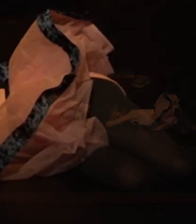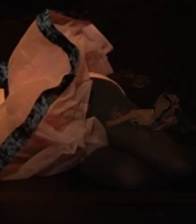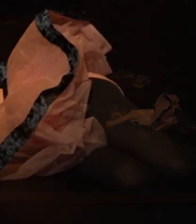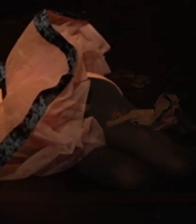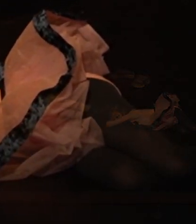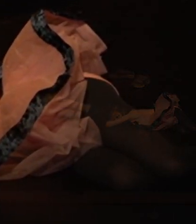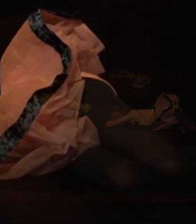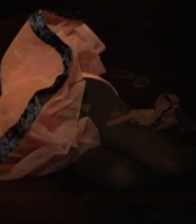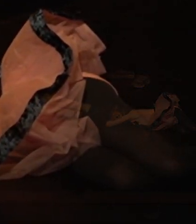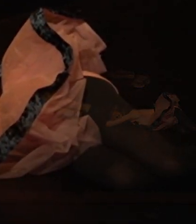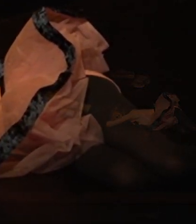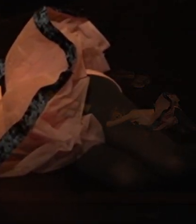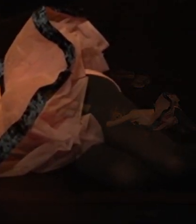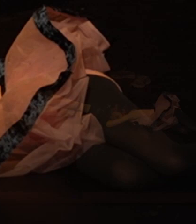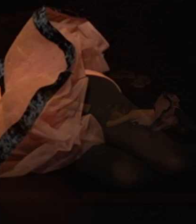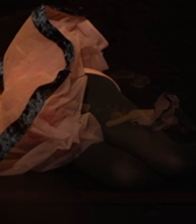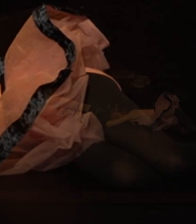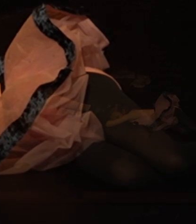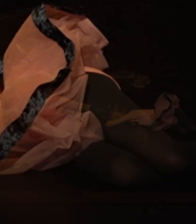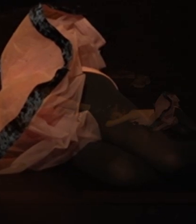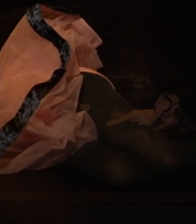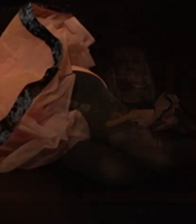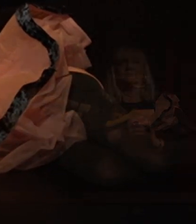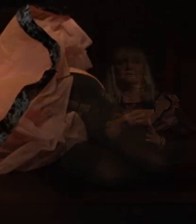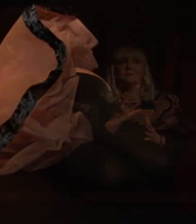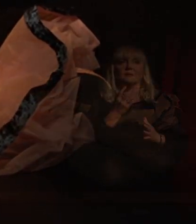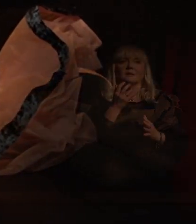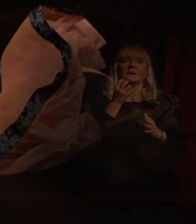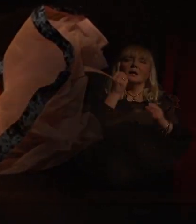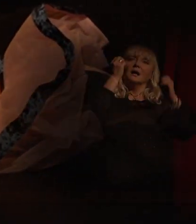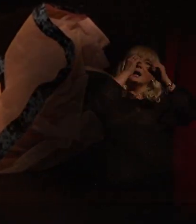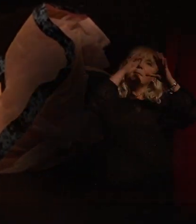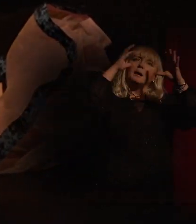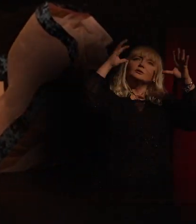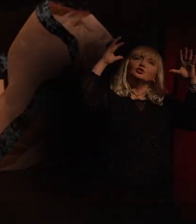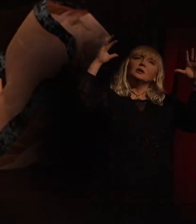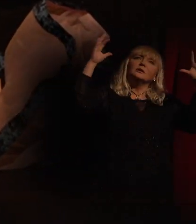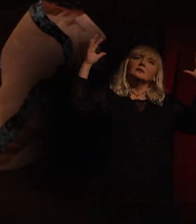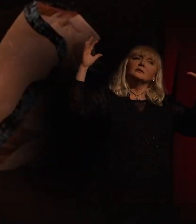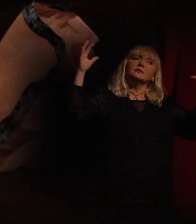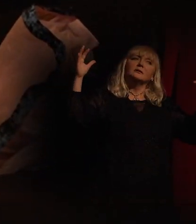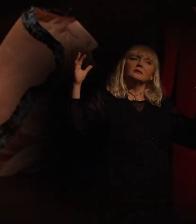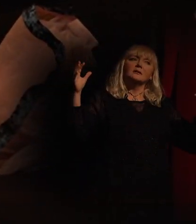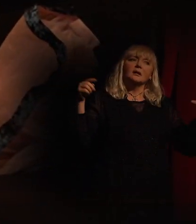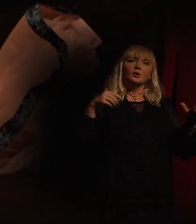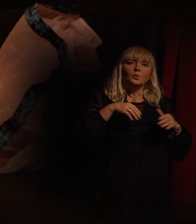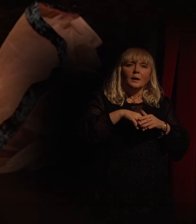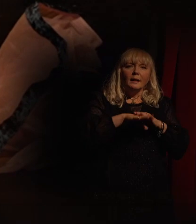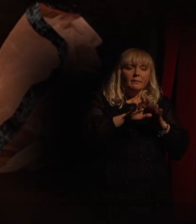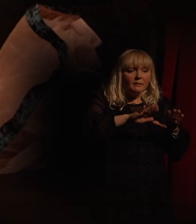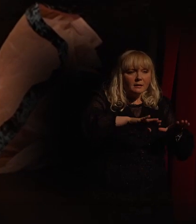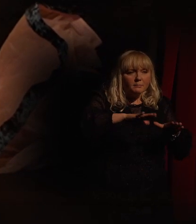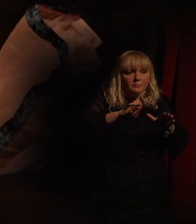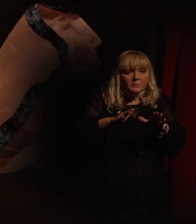Imagine you're floating on a calm sea. The sun is warming you, and a light breeze plays across